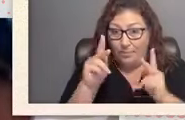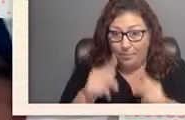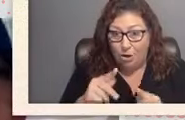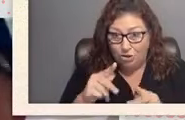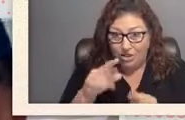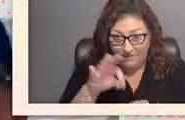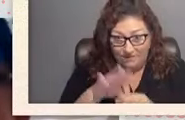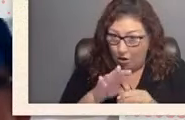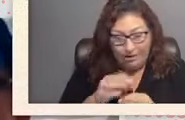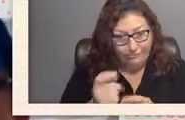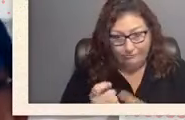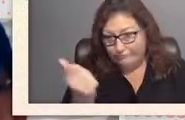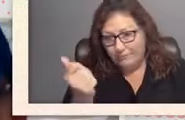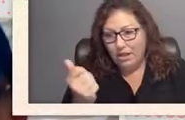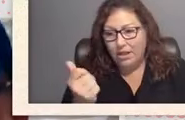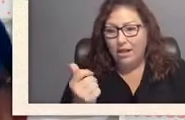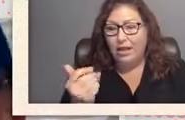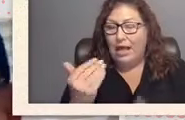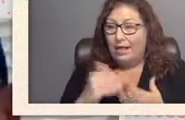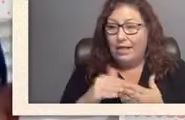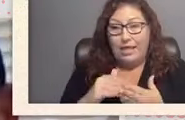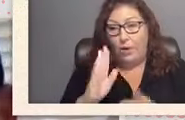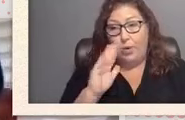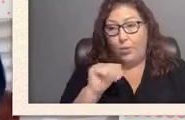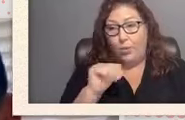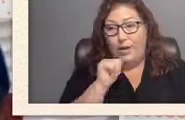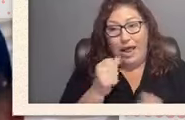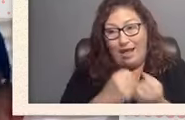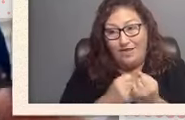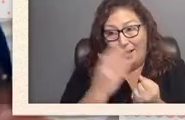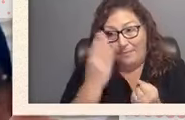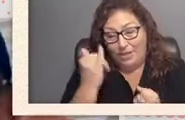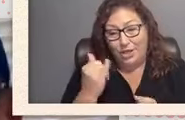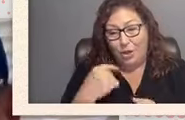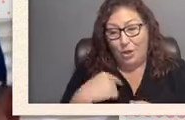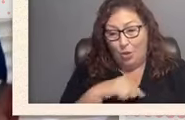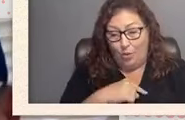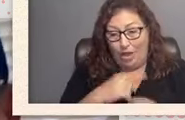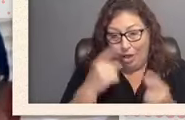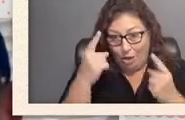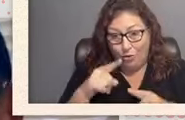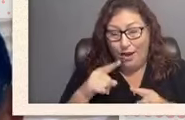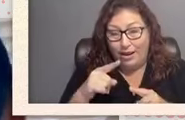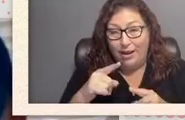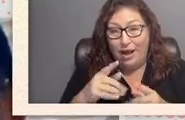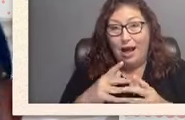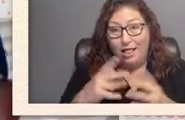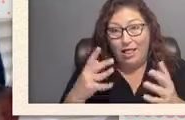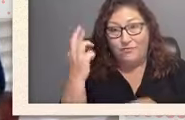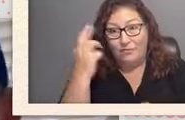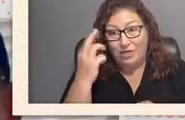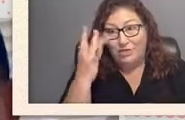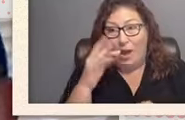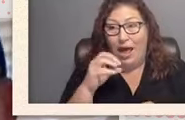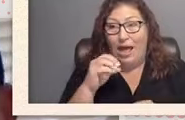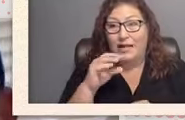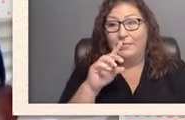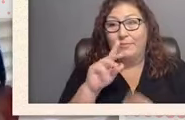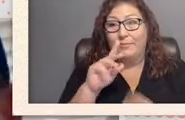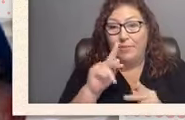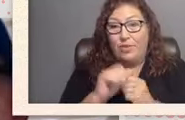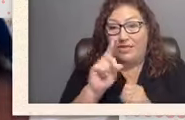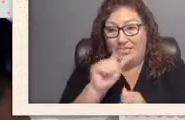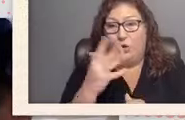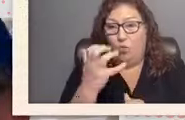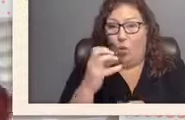which again, we wouldn't advocate. We think there's a lot of reasons why voters with disabilities want in-person voting preserved, safe and accessible